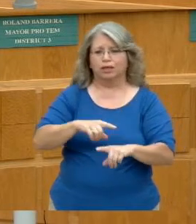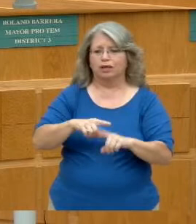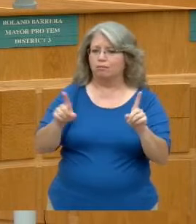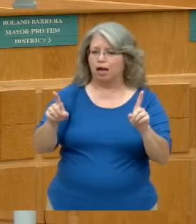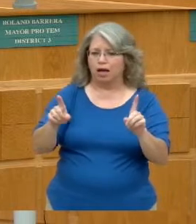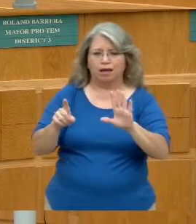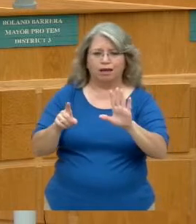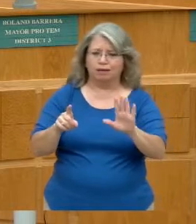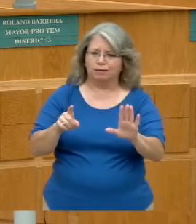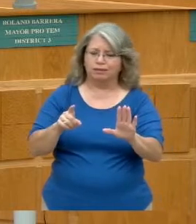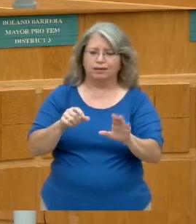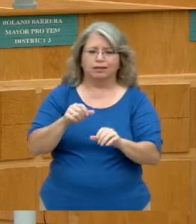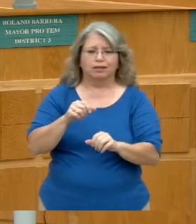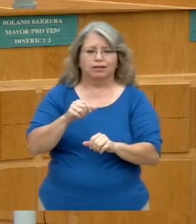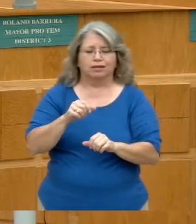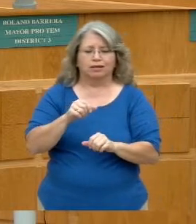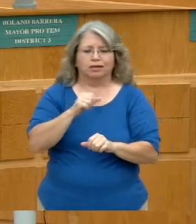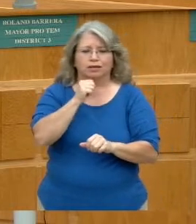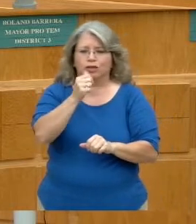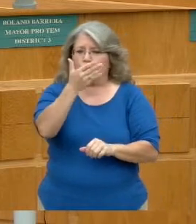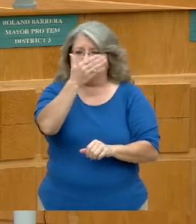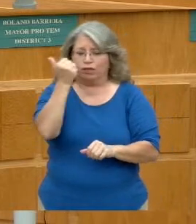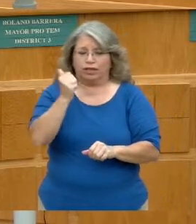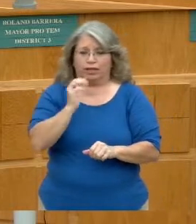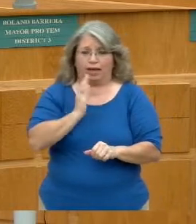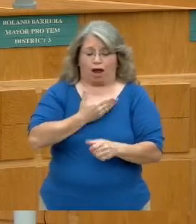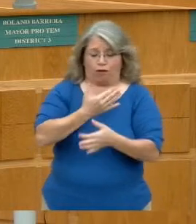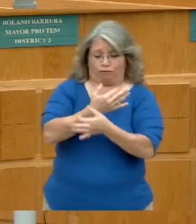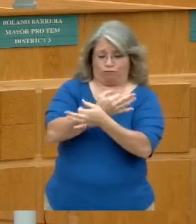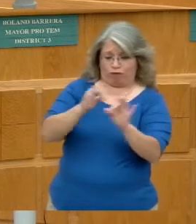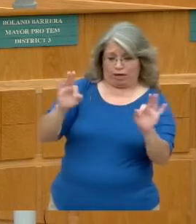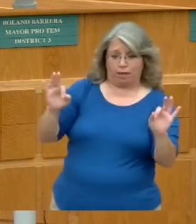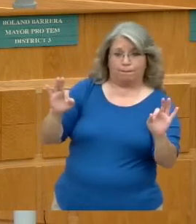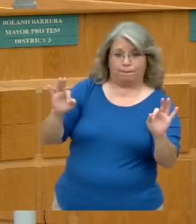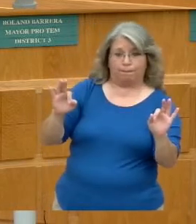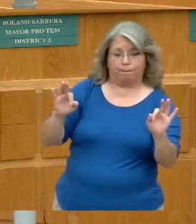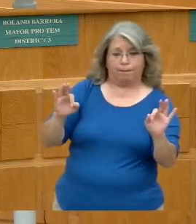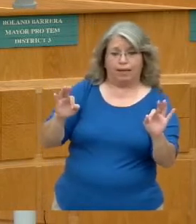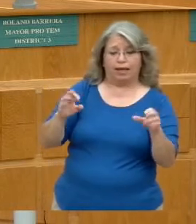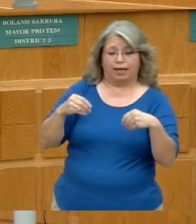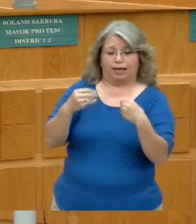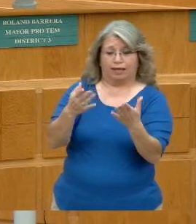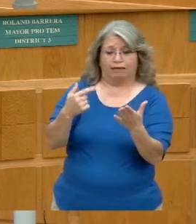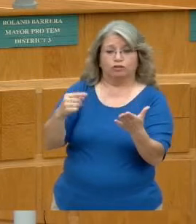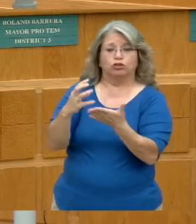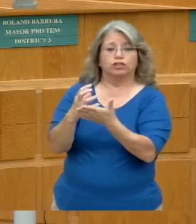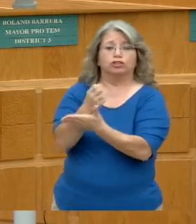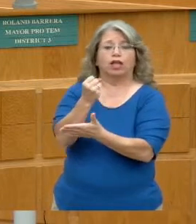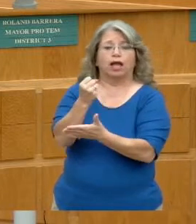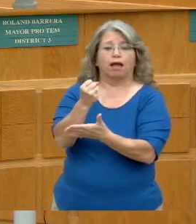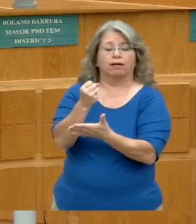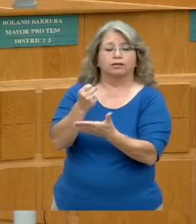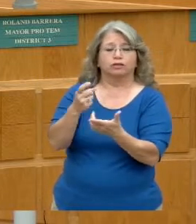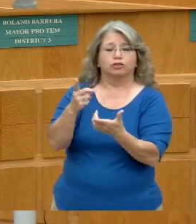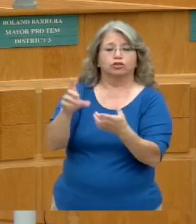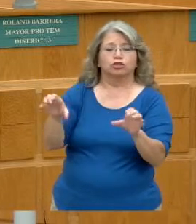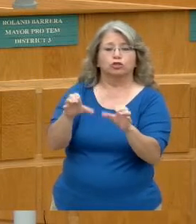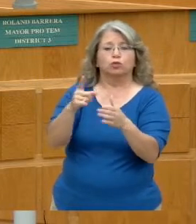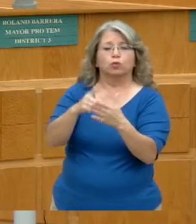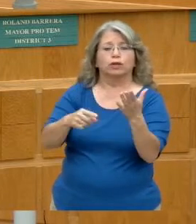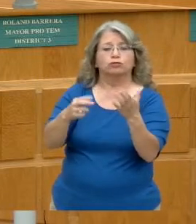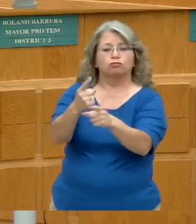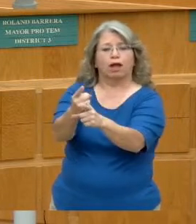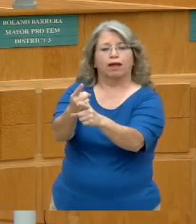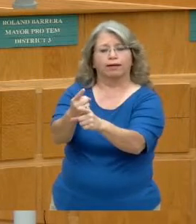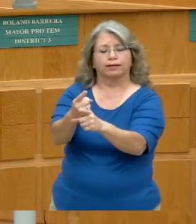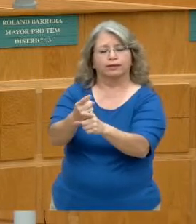forget that the freedoms that we are afforded give us the chance to do what is right. So please, continue